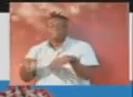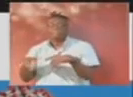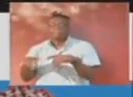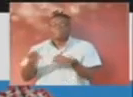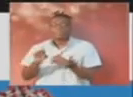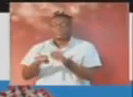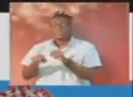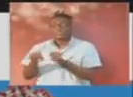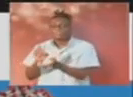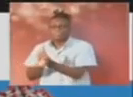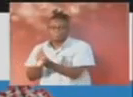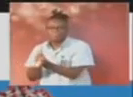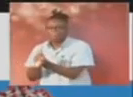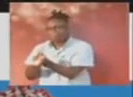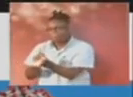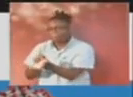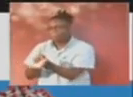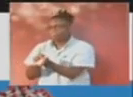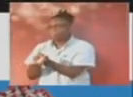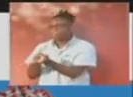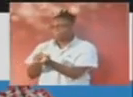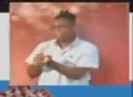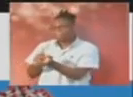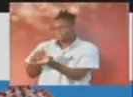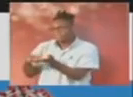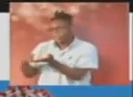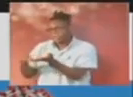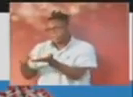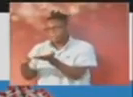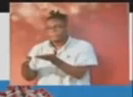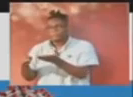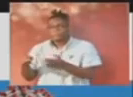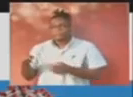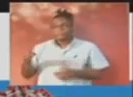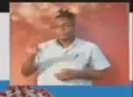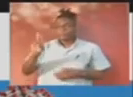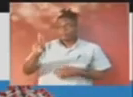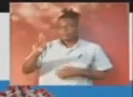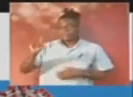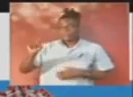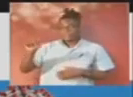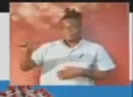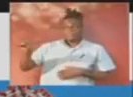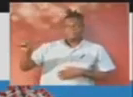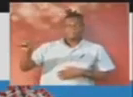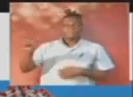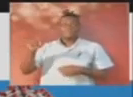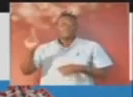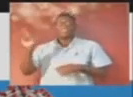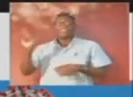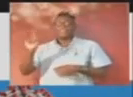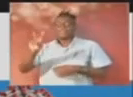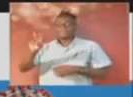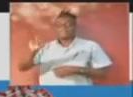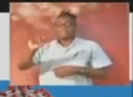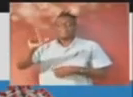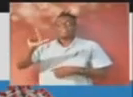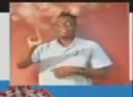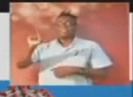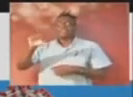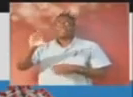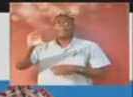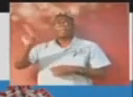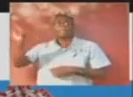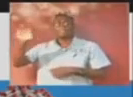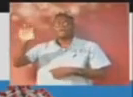So the University of Trinidad and Tobago campus in Valsine is currently being utilized as a COVID-19 step-down